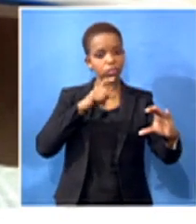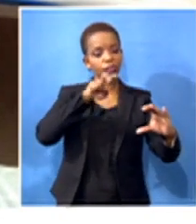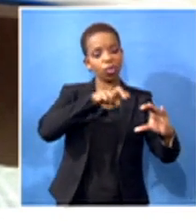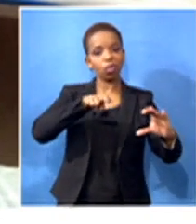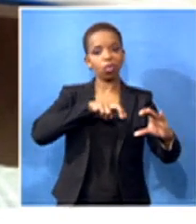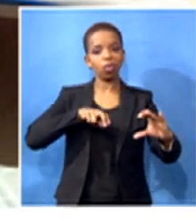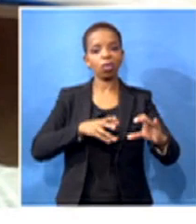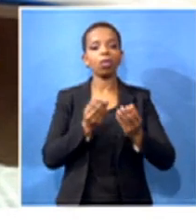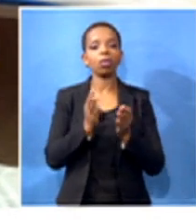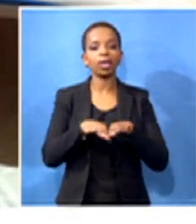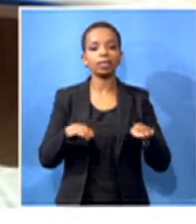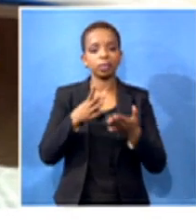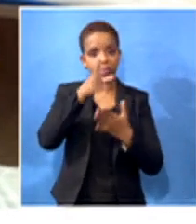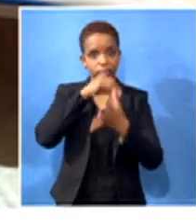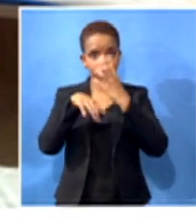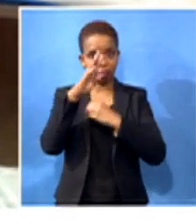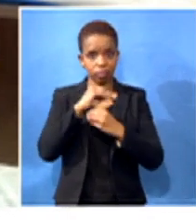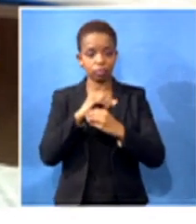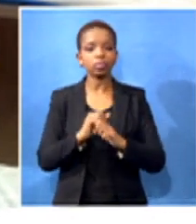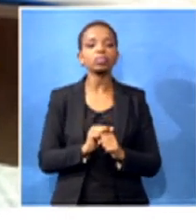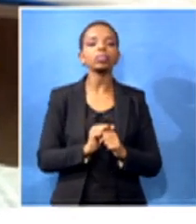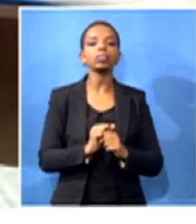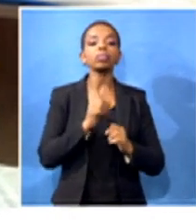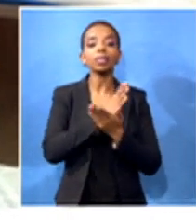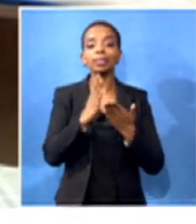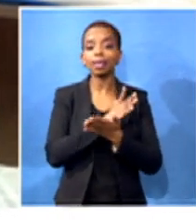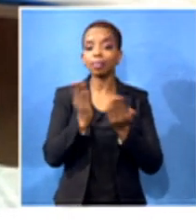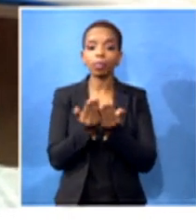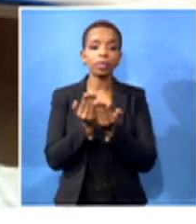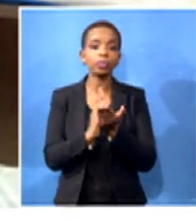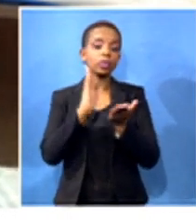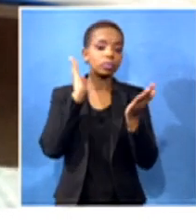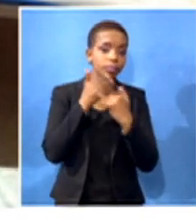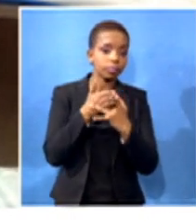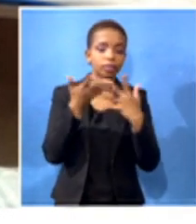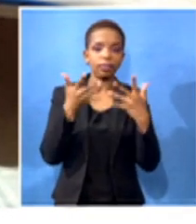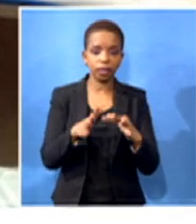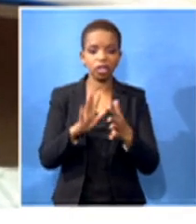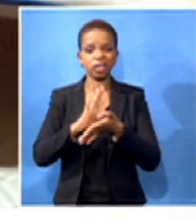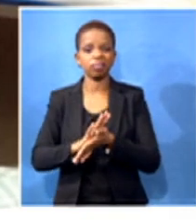them were a victim of the storm damage that happened